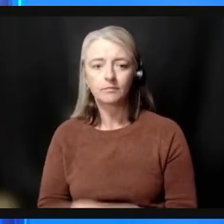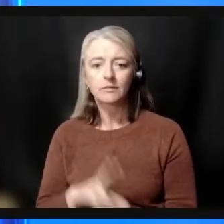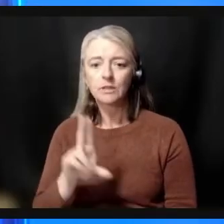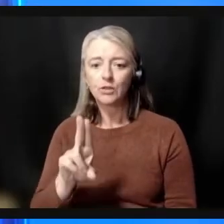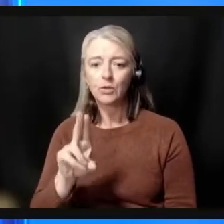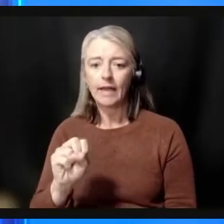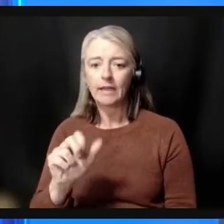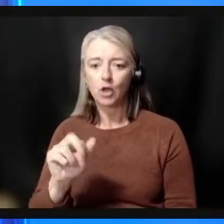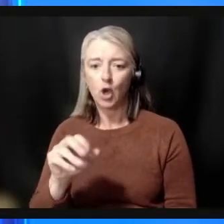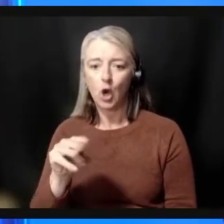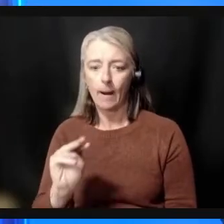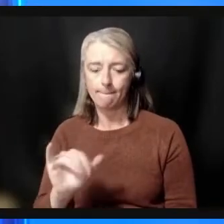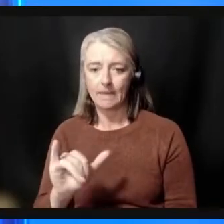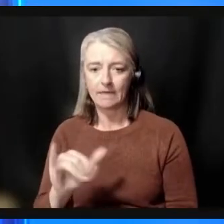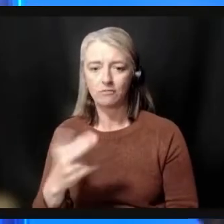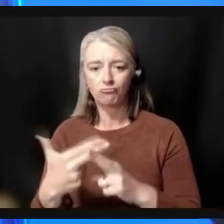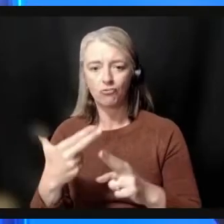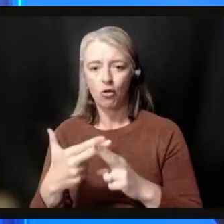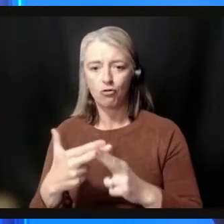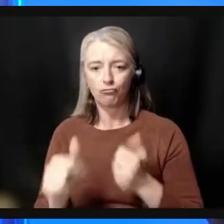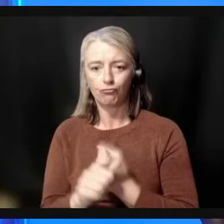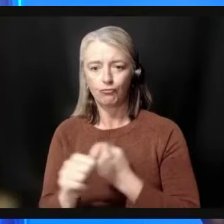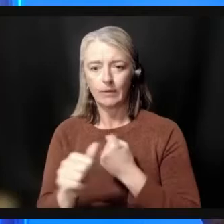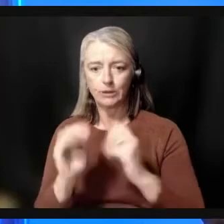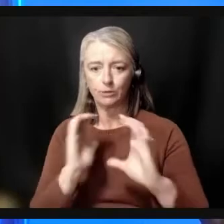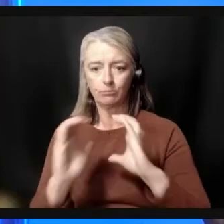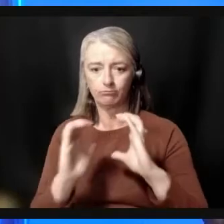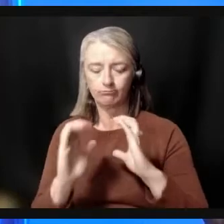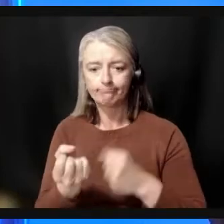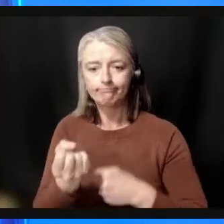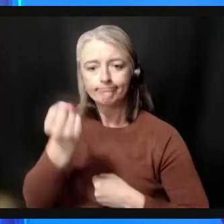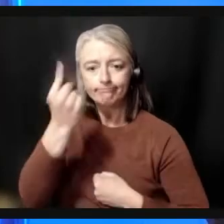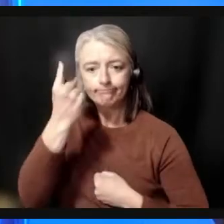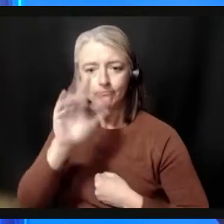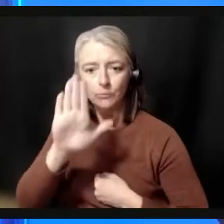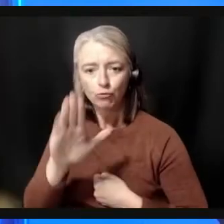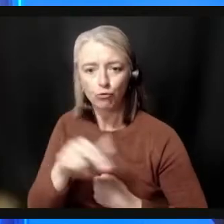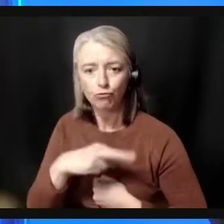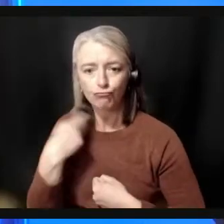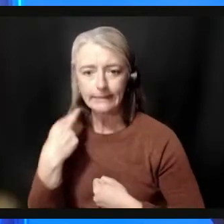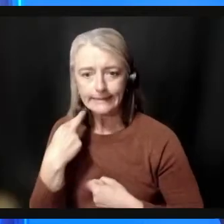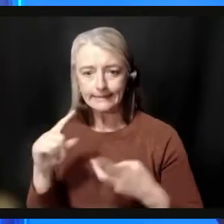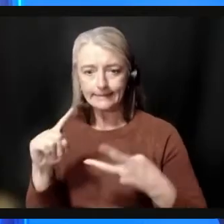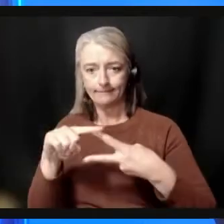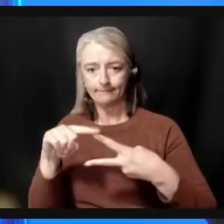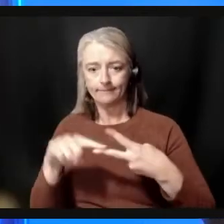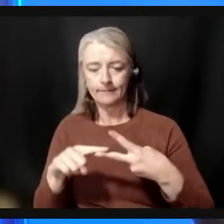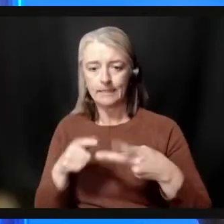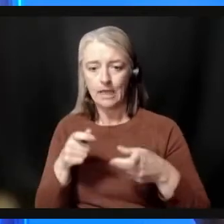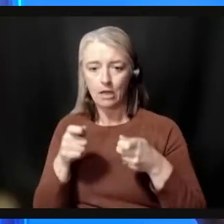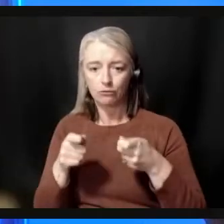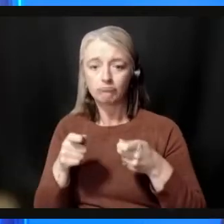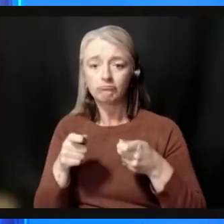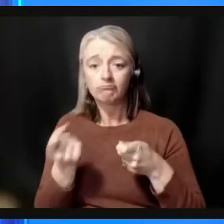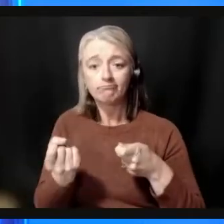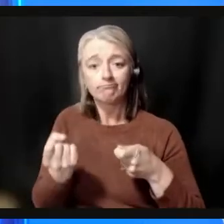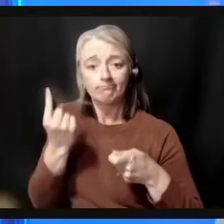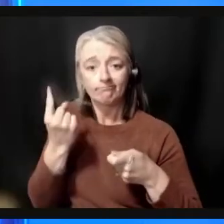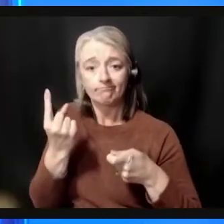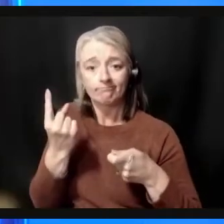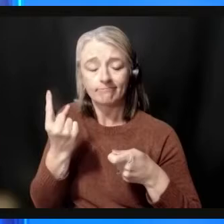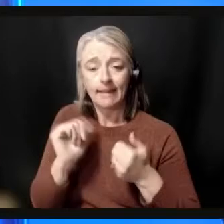communication, and that involves understanding what your risk is and understanding the management options you have to address that risk, and